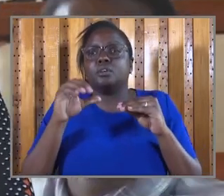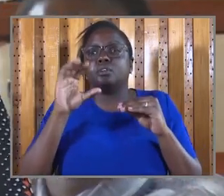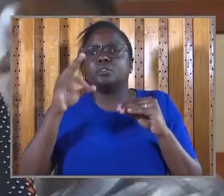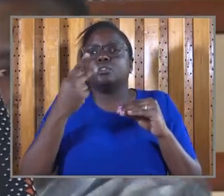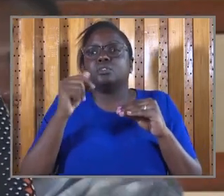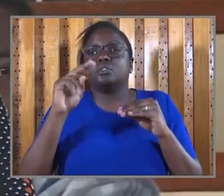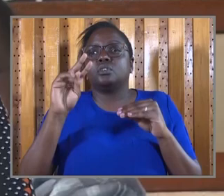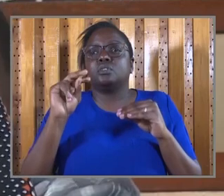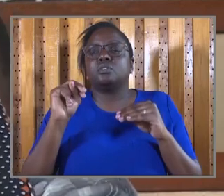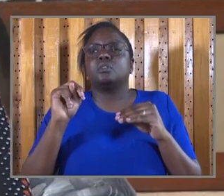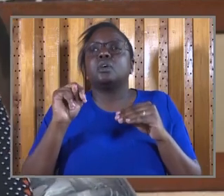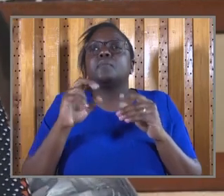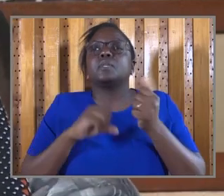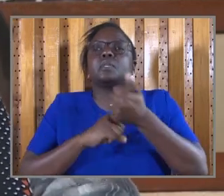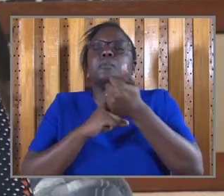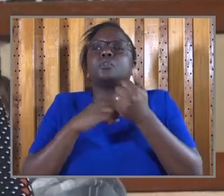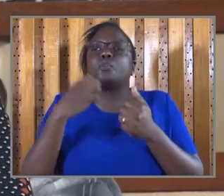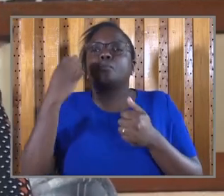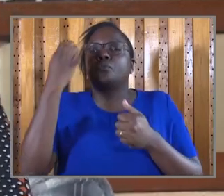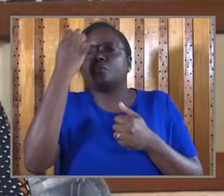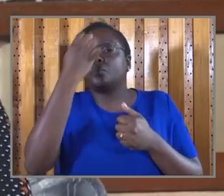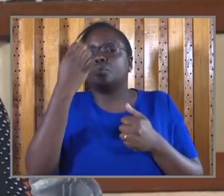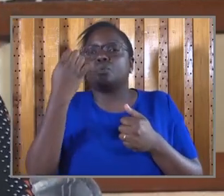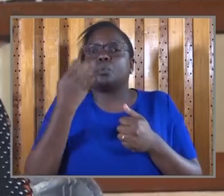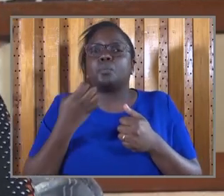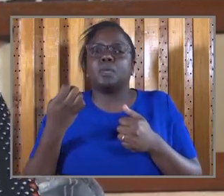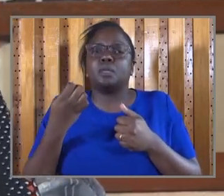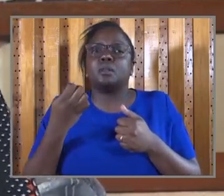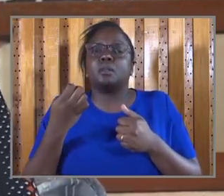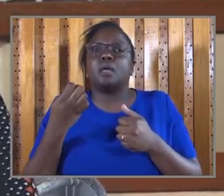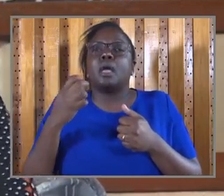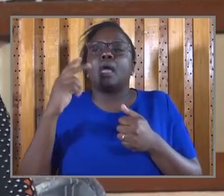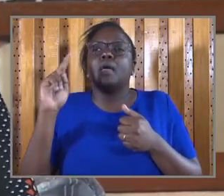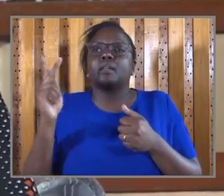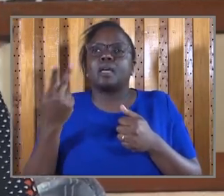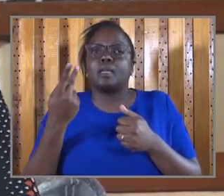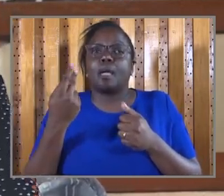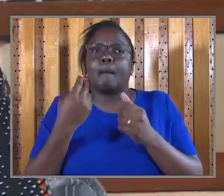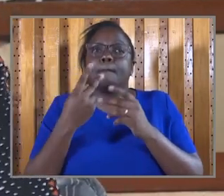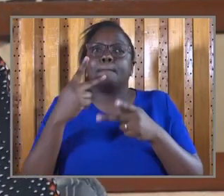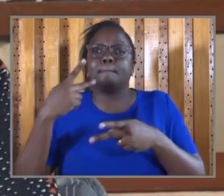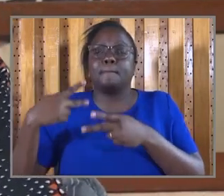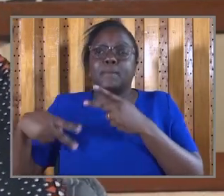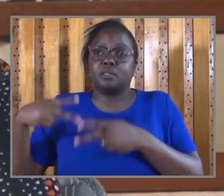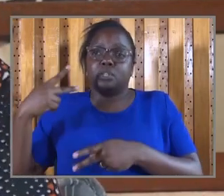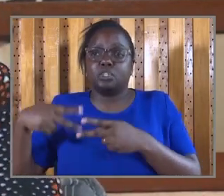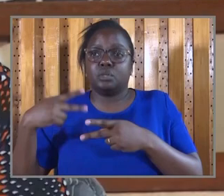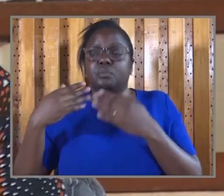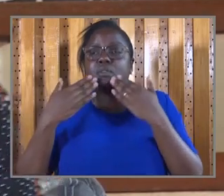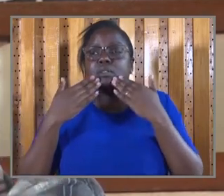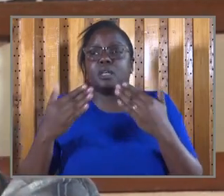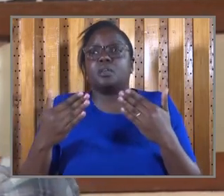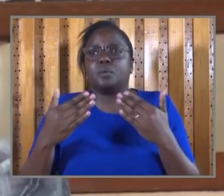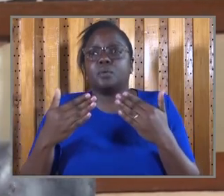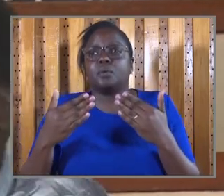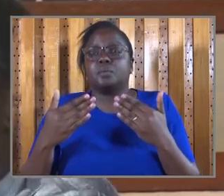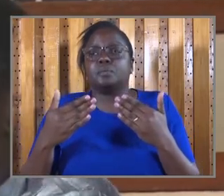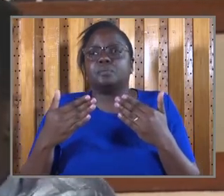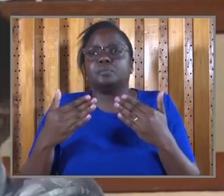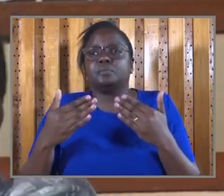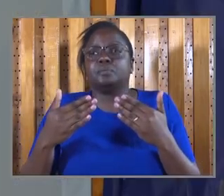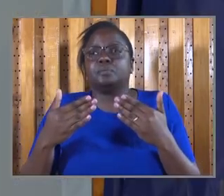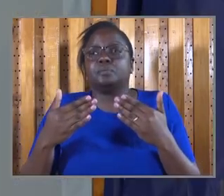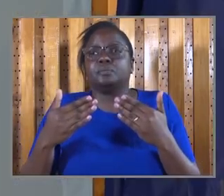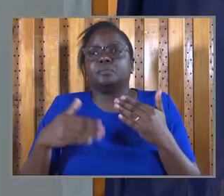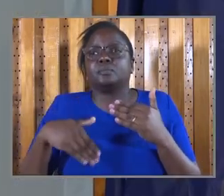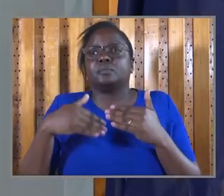of the EU-Kenya Economic Partnership Agreement that was recently negotiated in June? Thank you. Thank you,